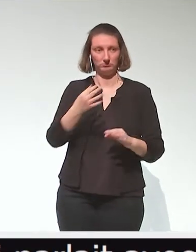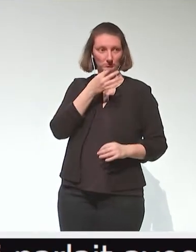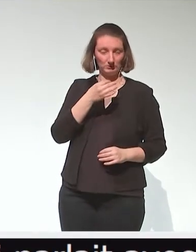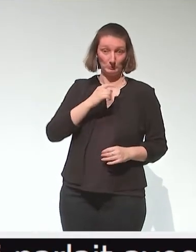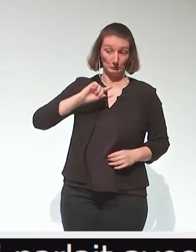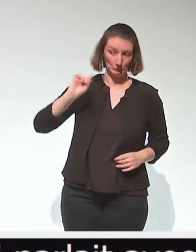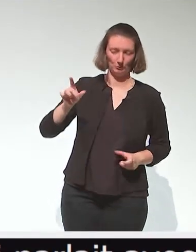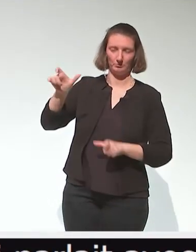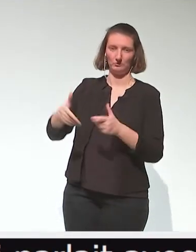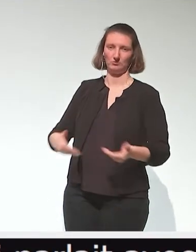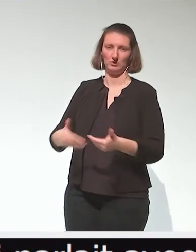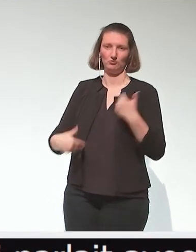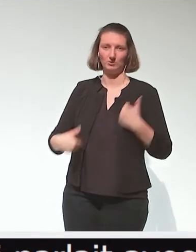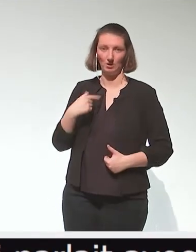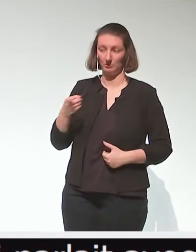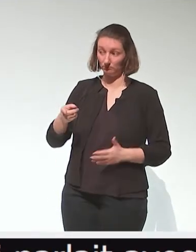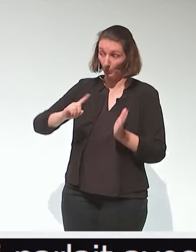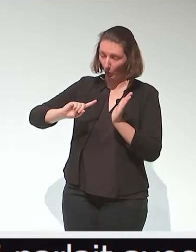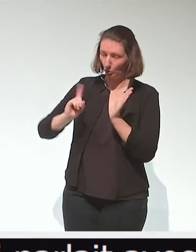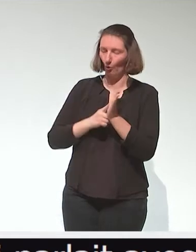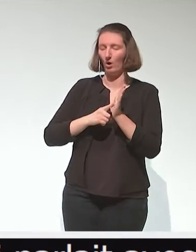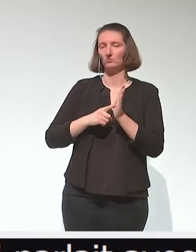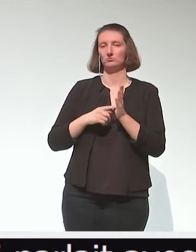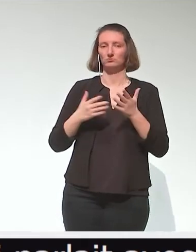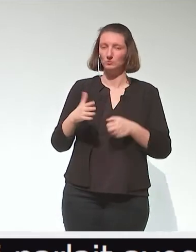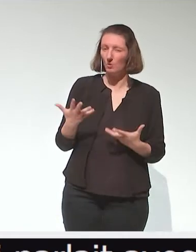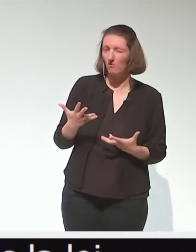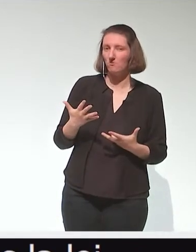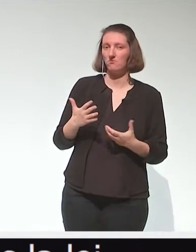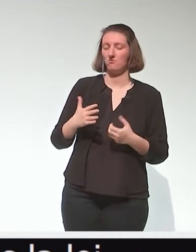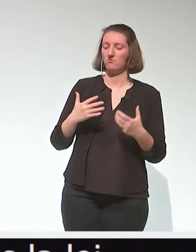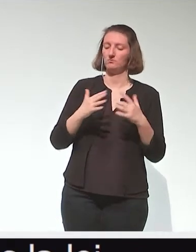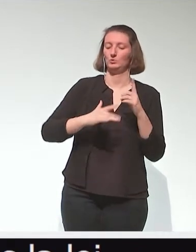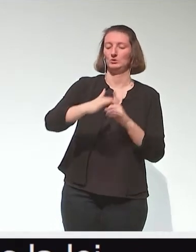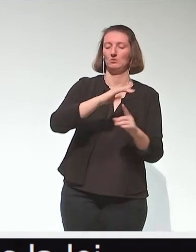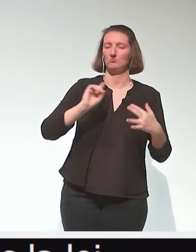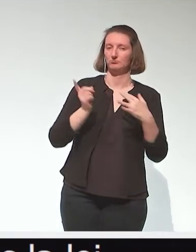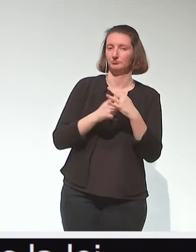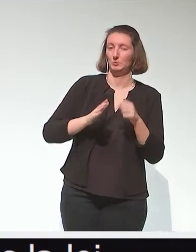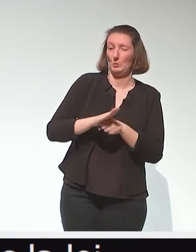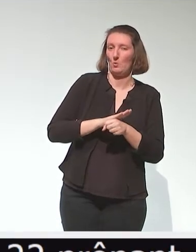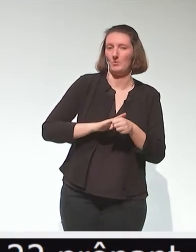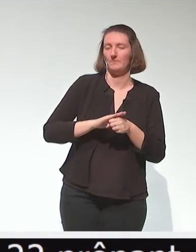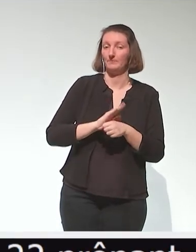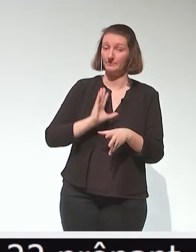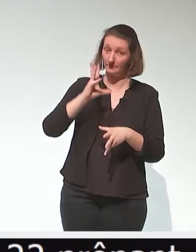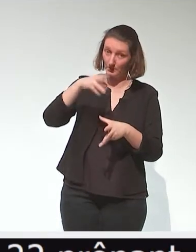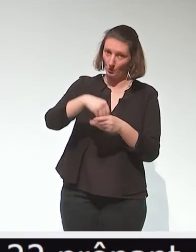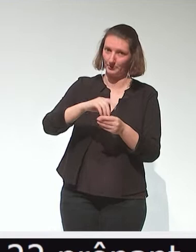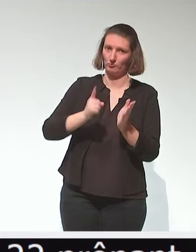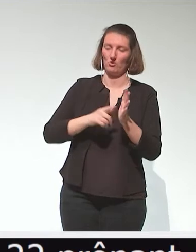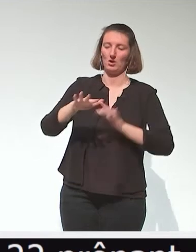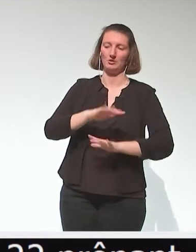20.3 in the Constitution is taking into consideration all those who are disabled. They are fully entitled to total inclusion in society as a